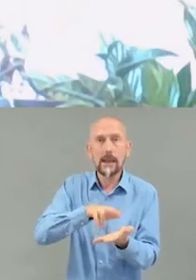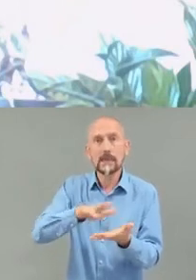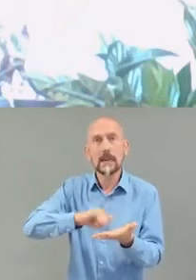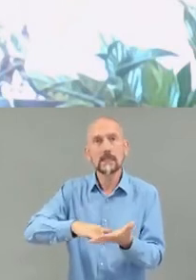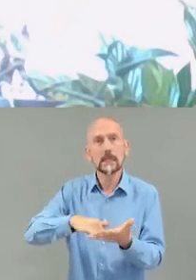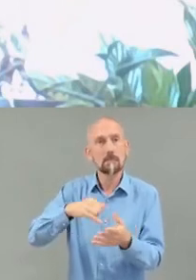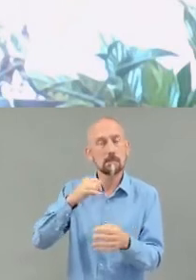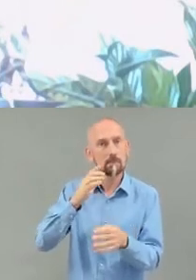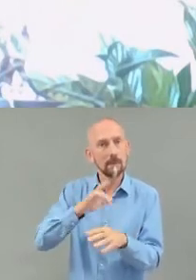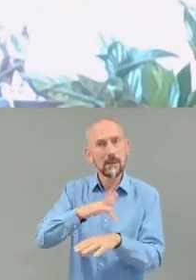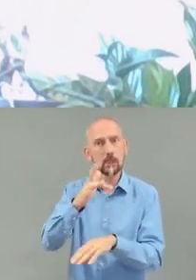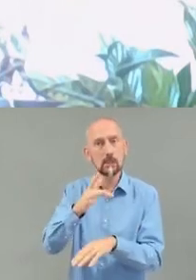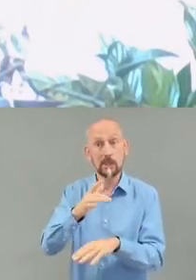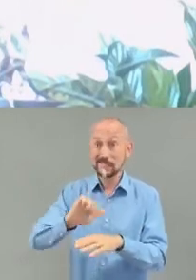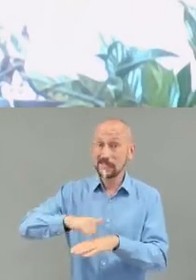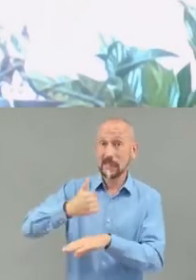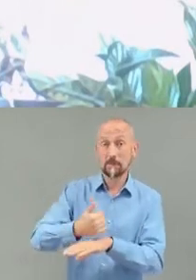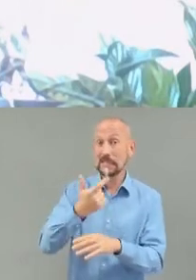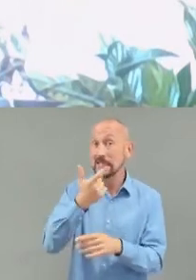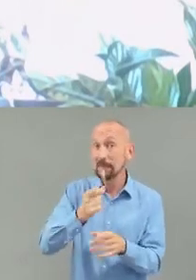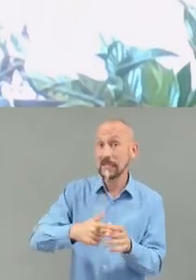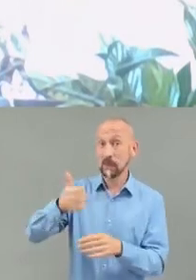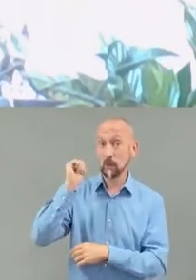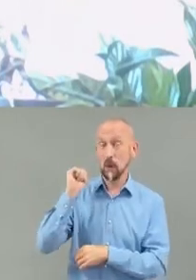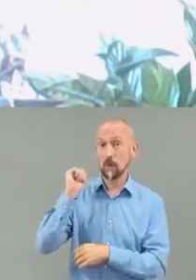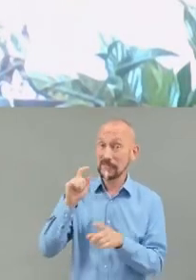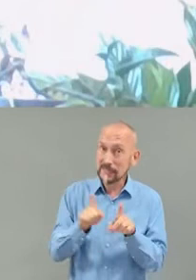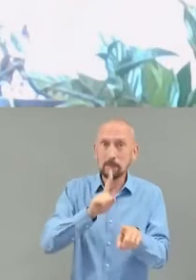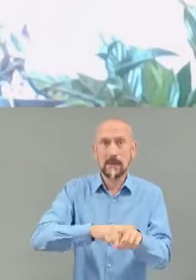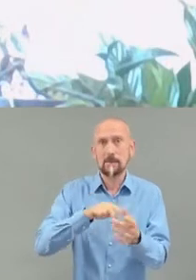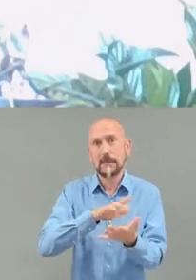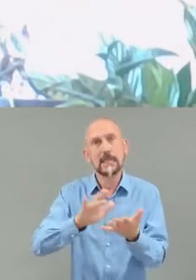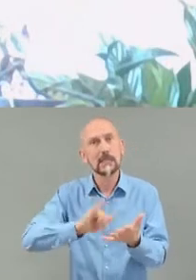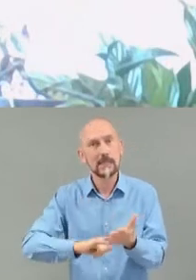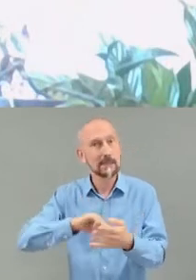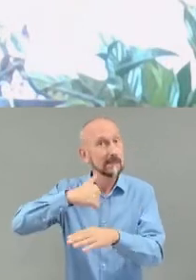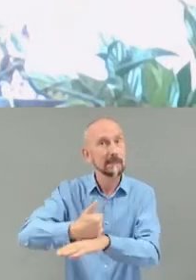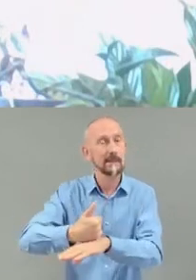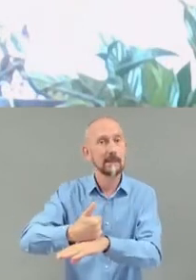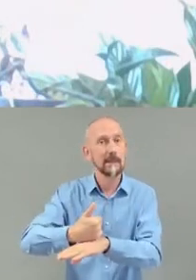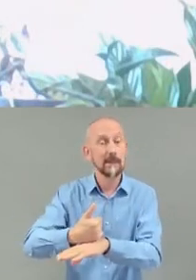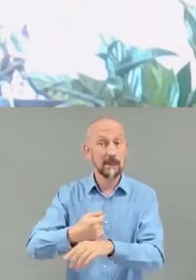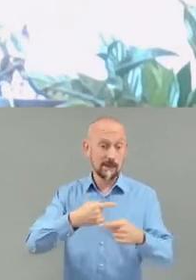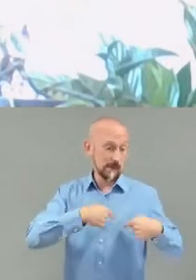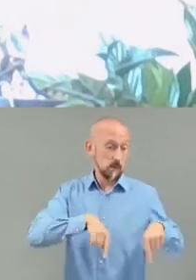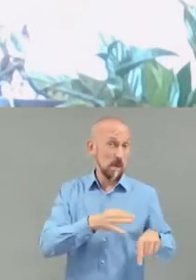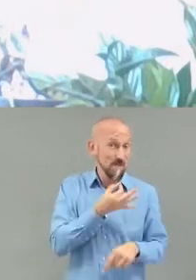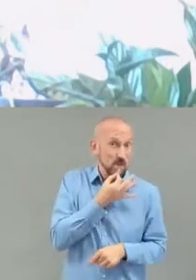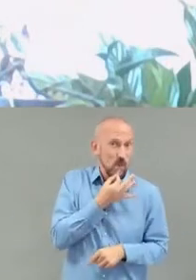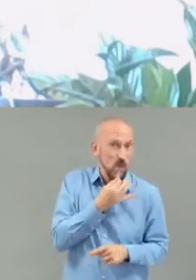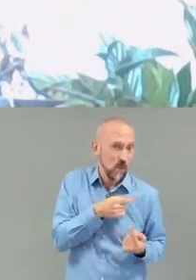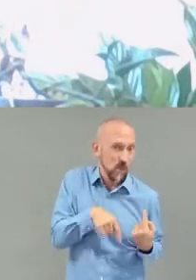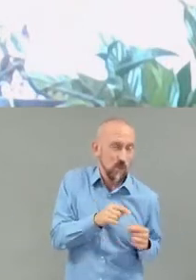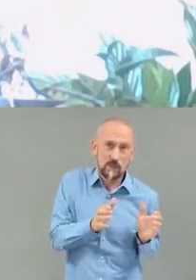70 years ago at the same time as the NHS. We are small in number and in that sense a